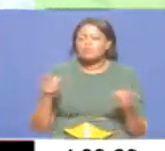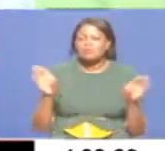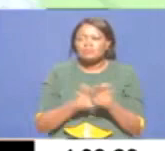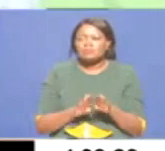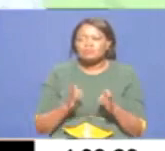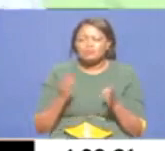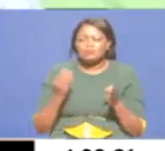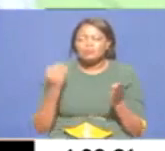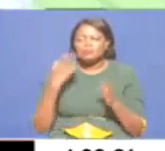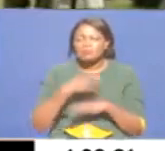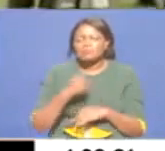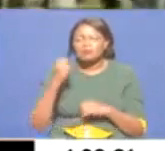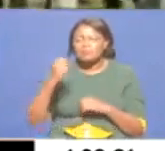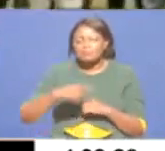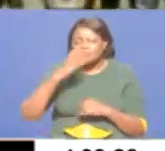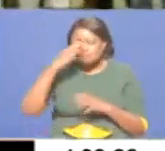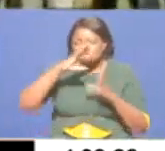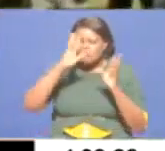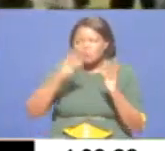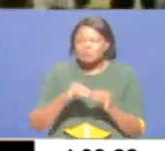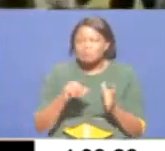to budgetary constraints.